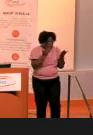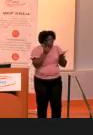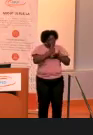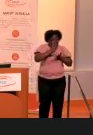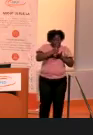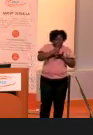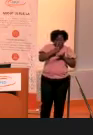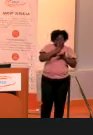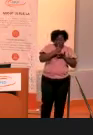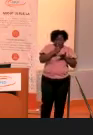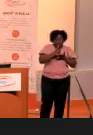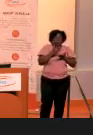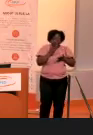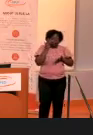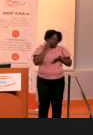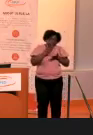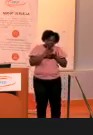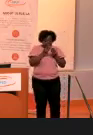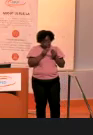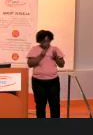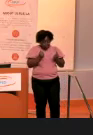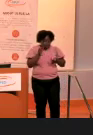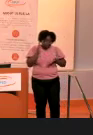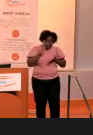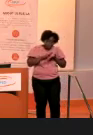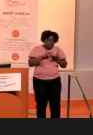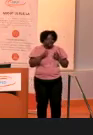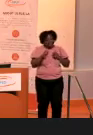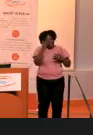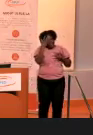with alleviation of the disease in lupus.